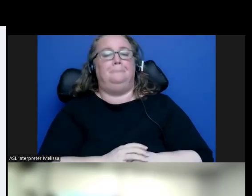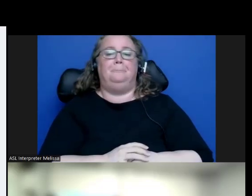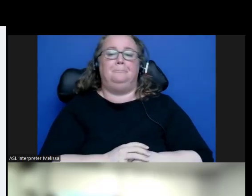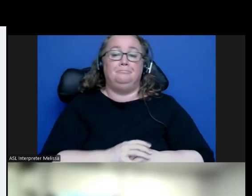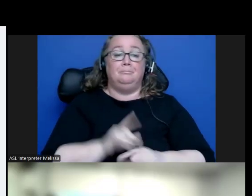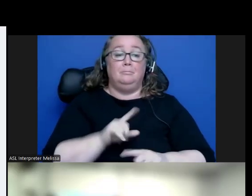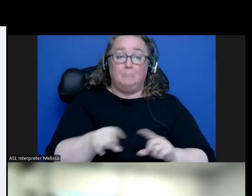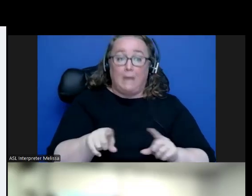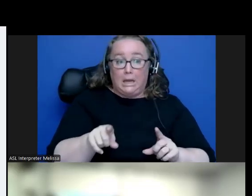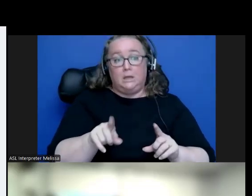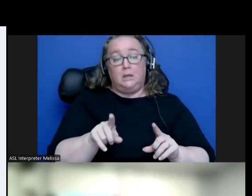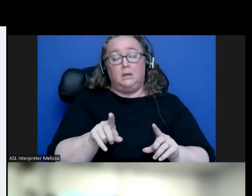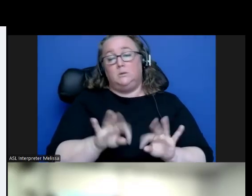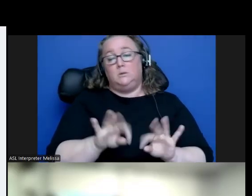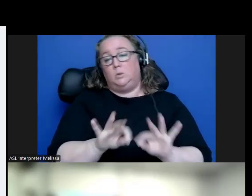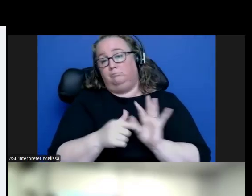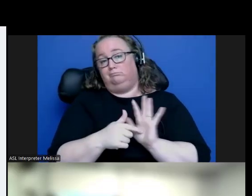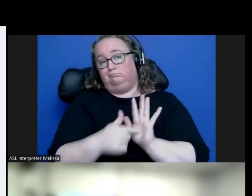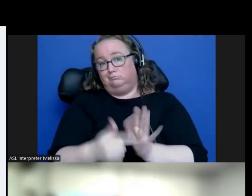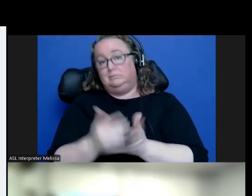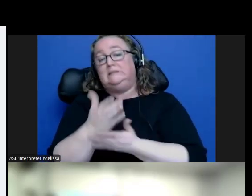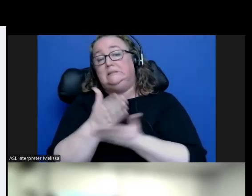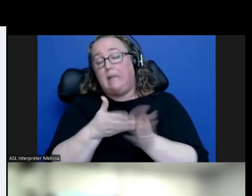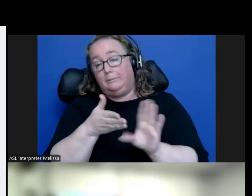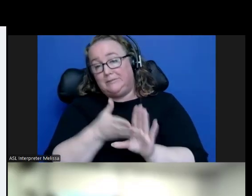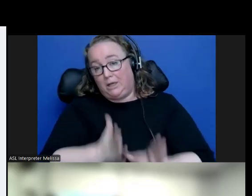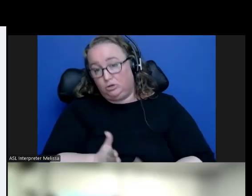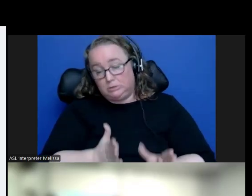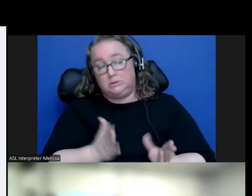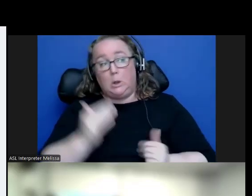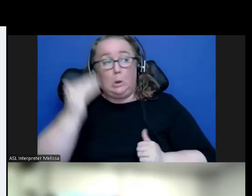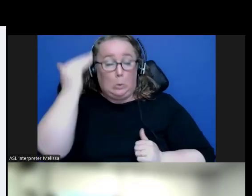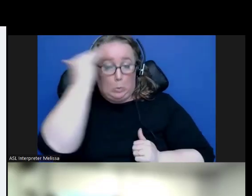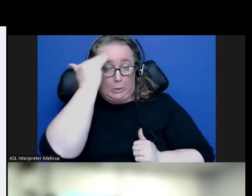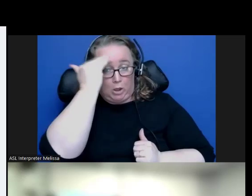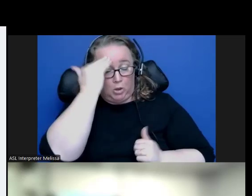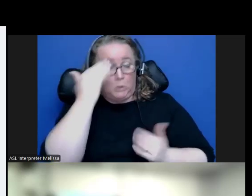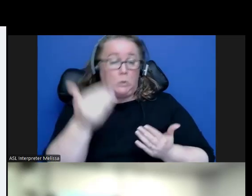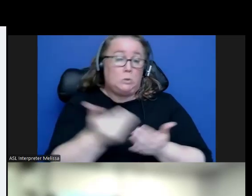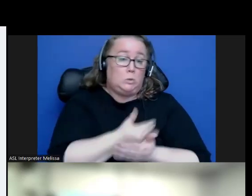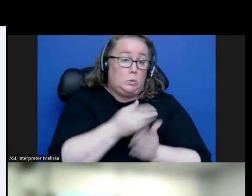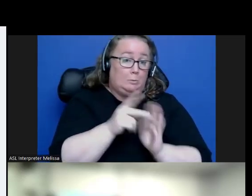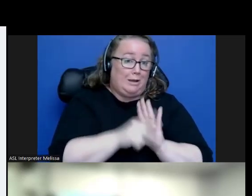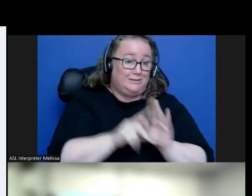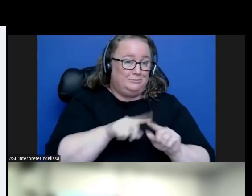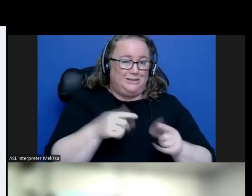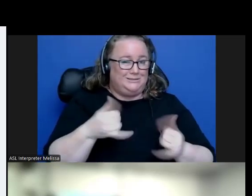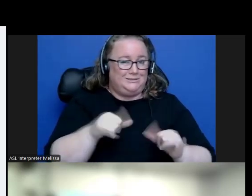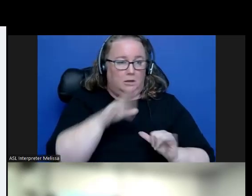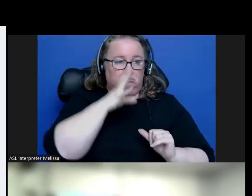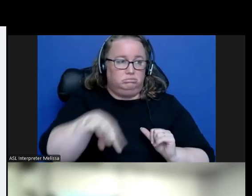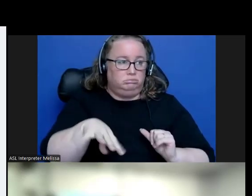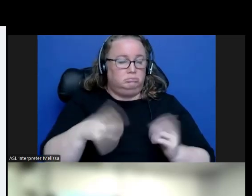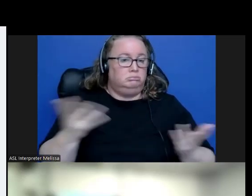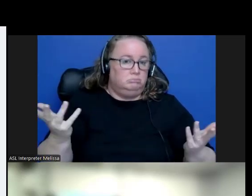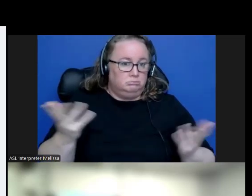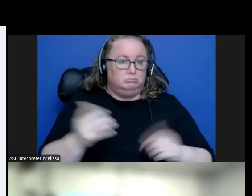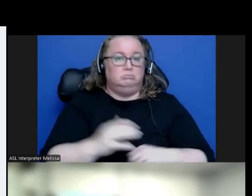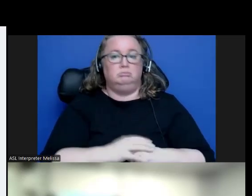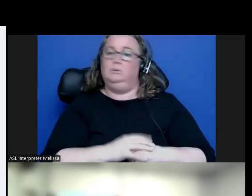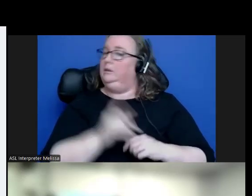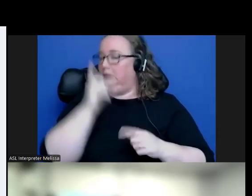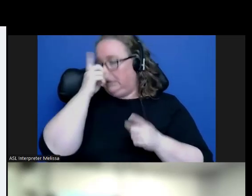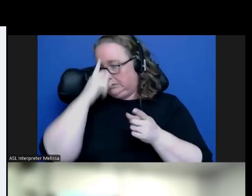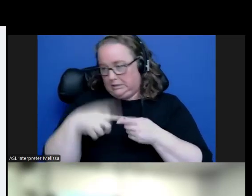out that some Bridgewater psychiatrists appear to be aware of the updated policy but still disregard it, as they disagree